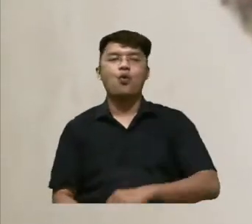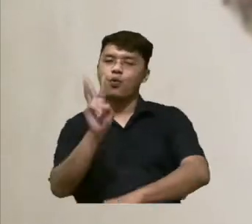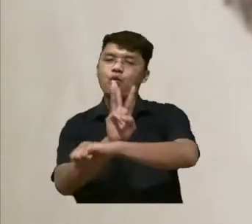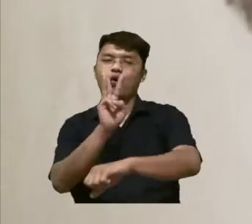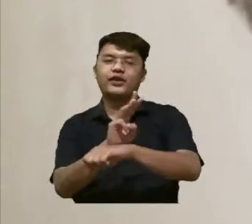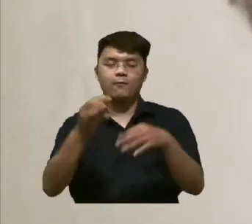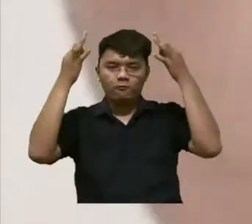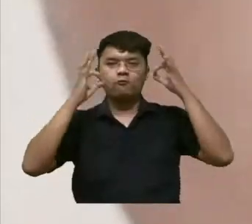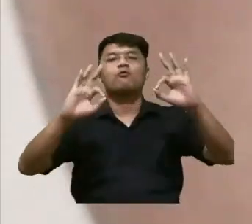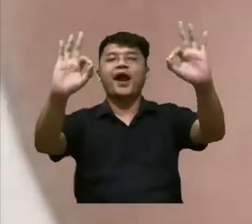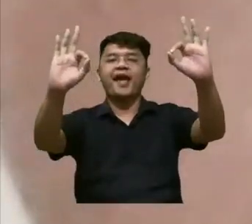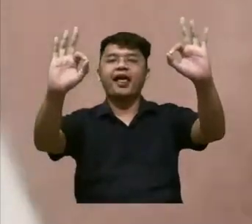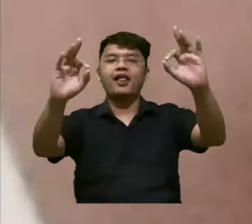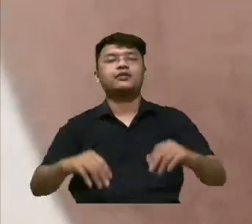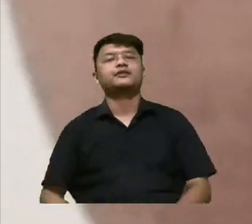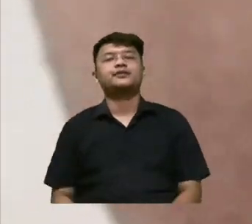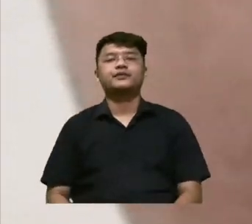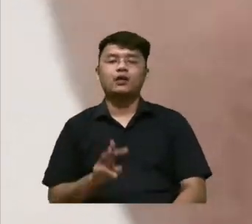working well.